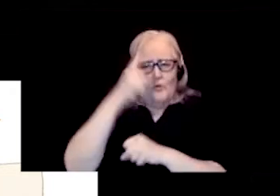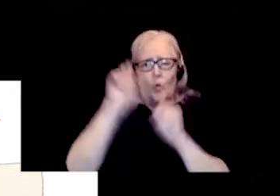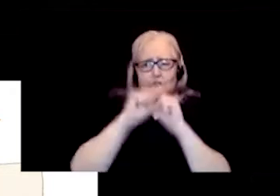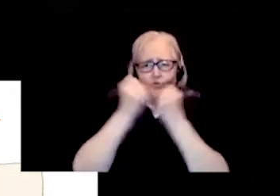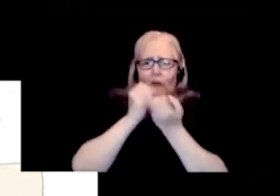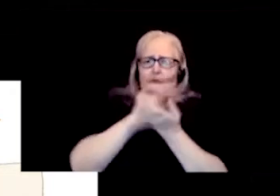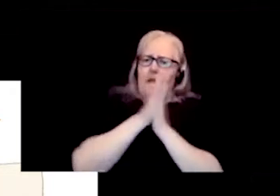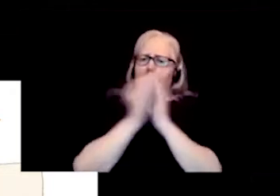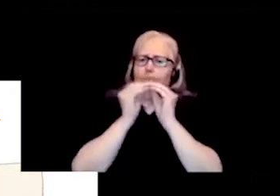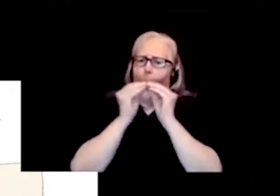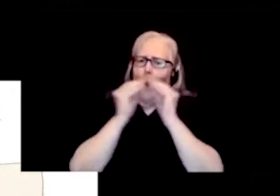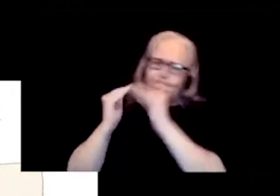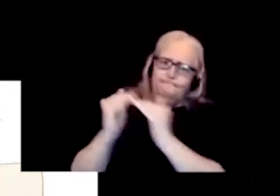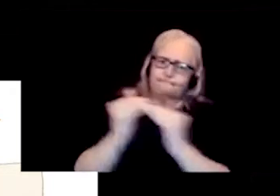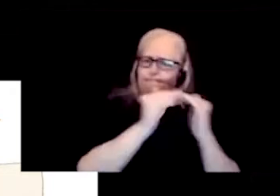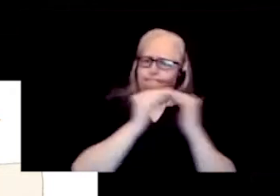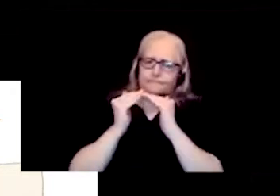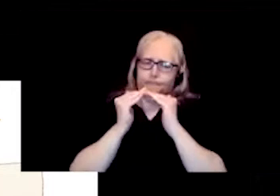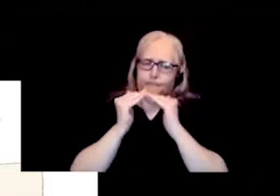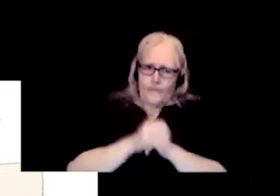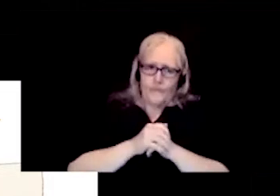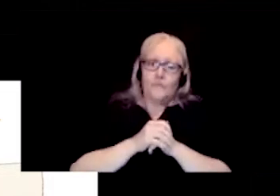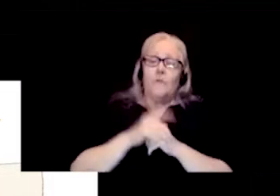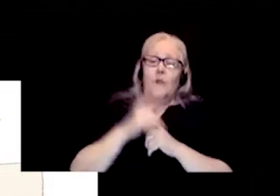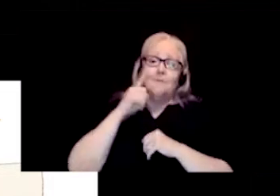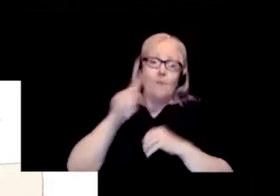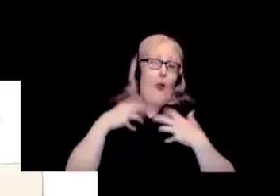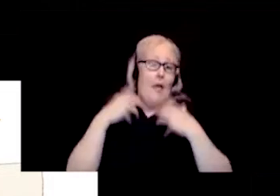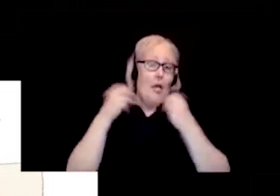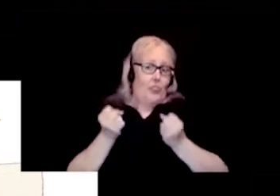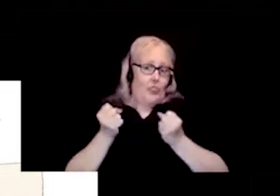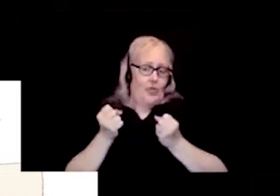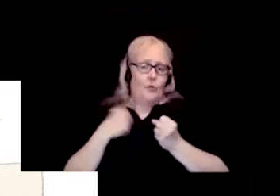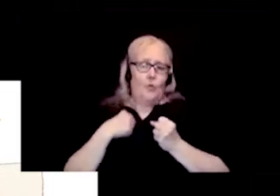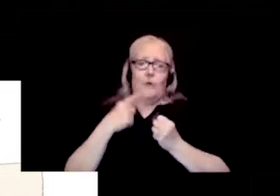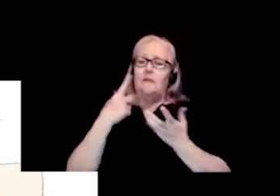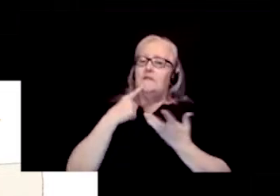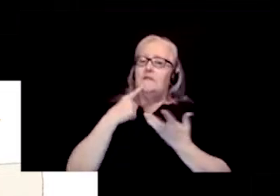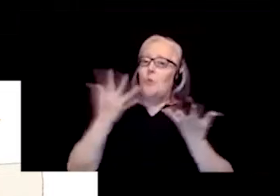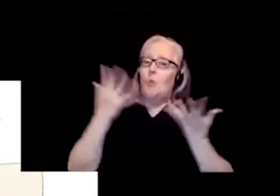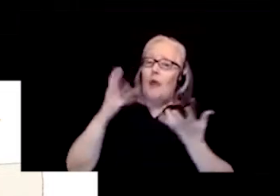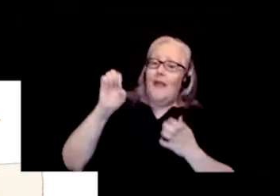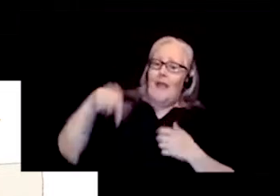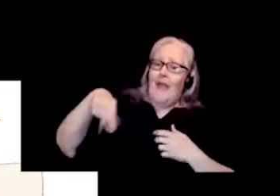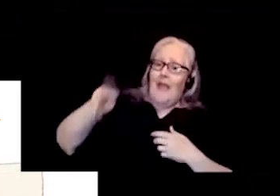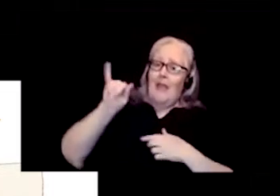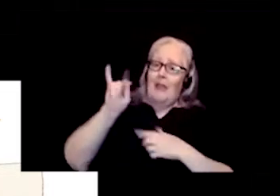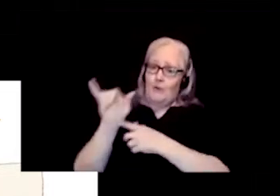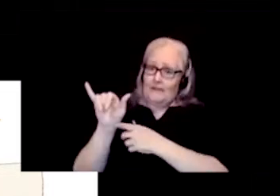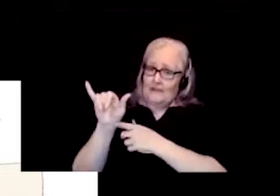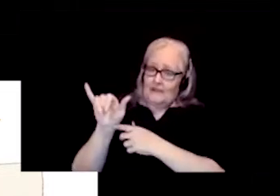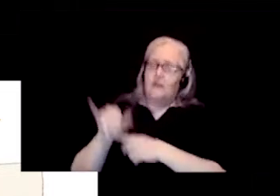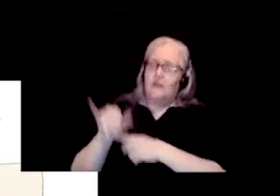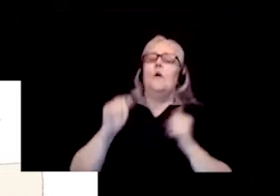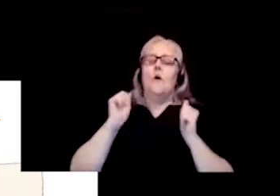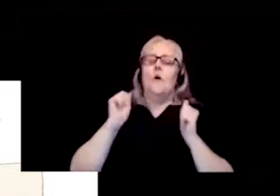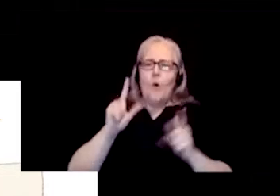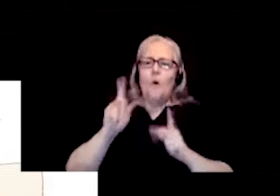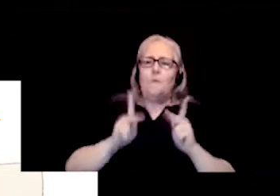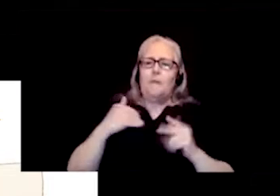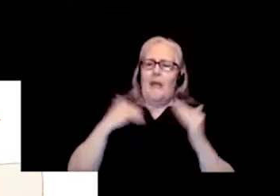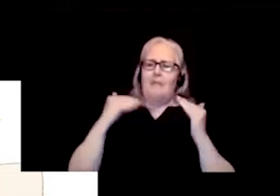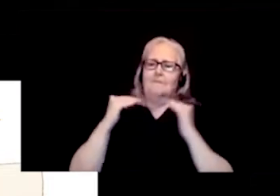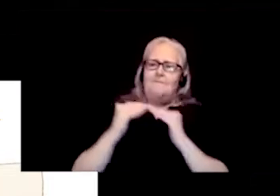the health space, we have defined equity as the notion that everyone should have a fair opportunity to attain their